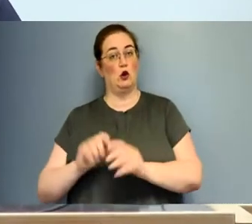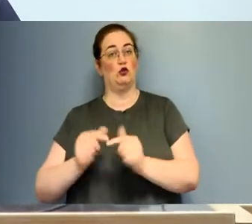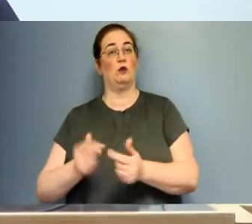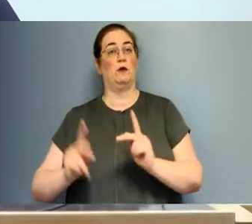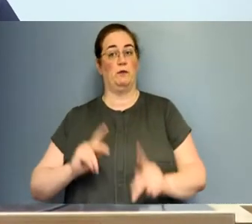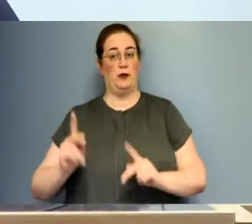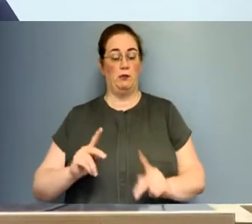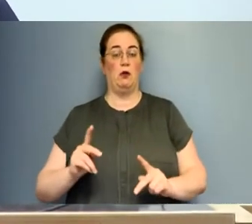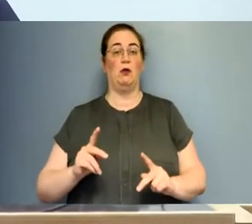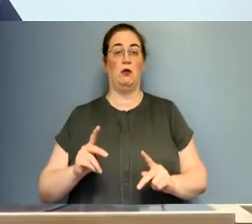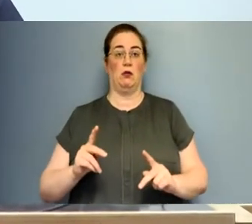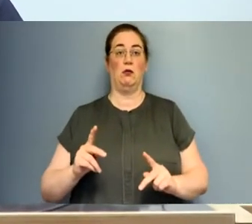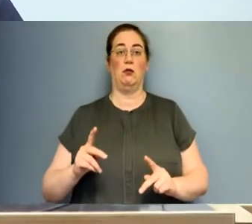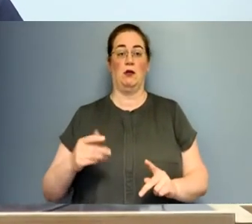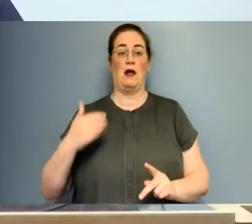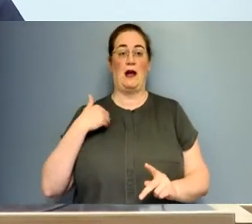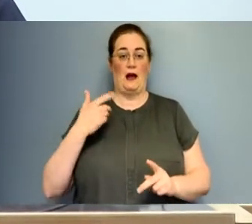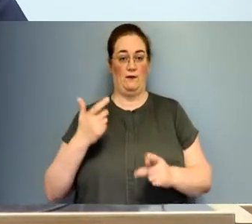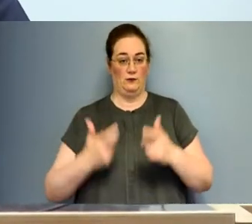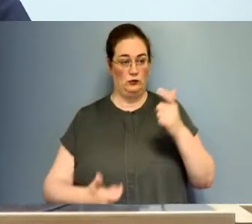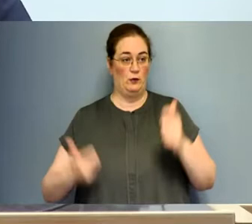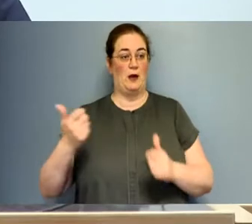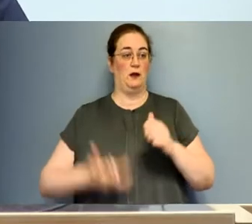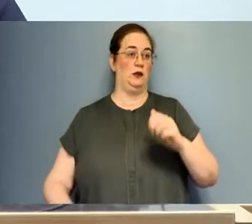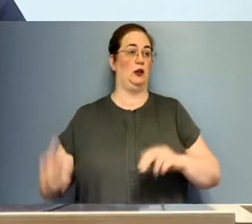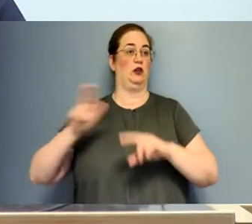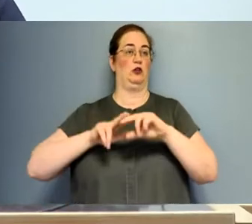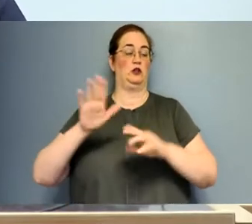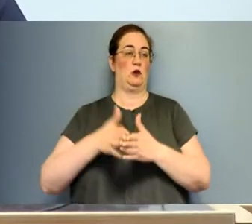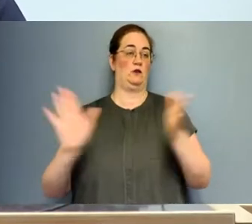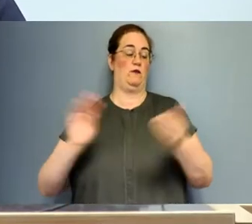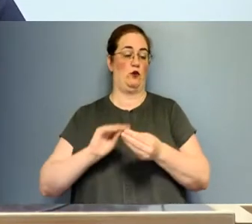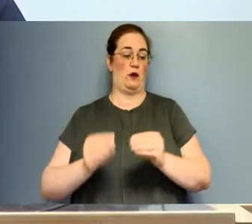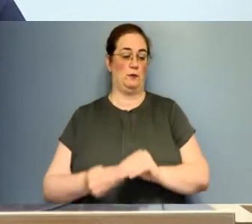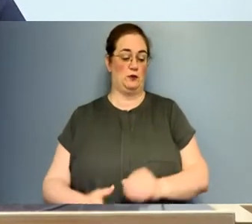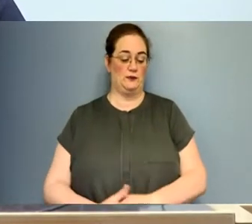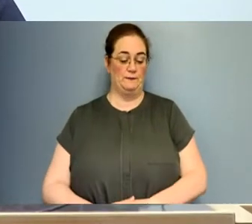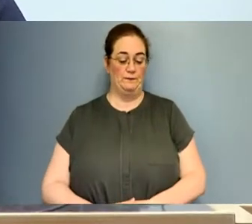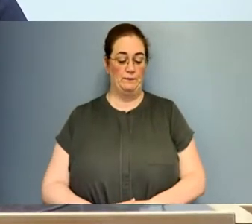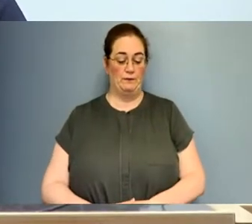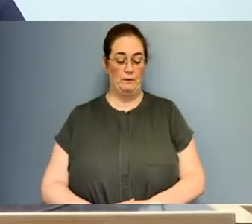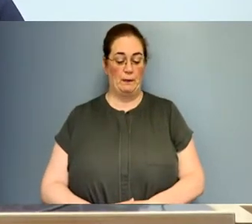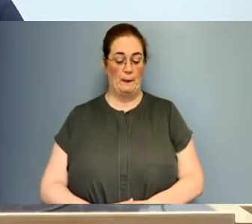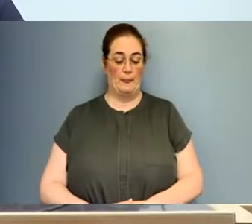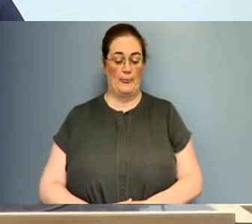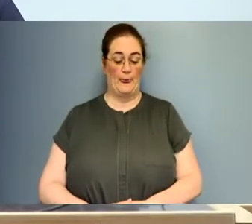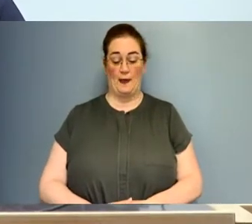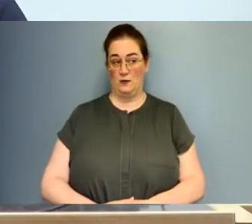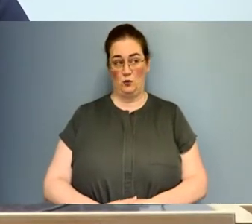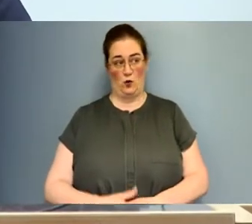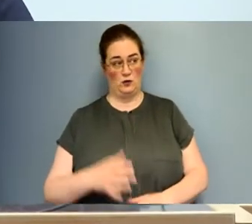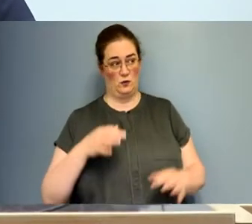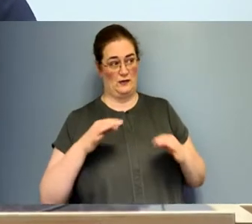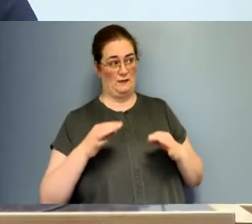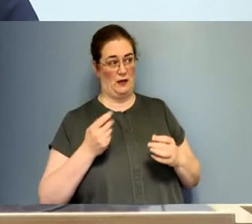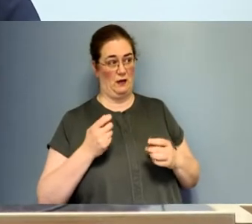people have dramatically increased those overall numbers. Do you want me to also explain a little bit